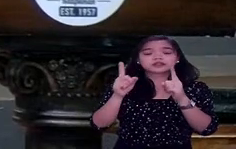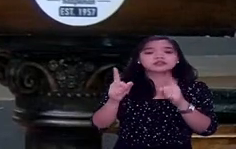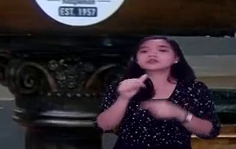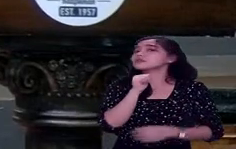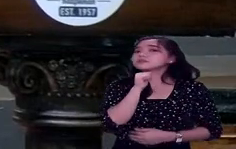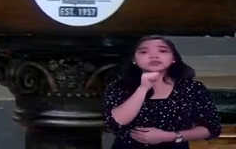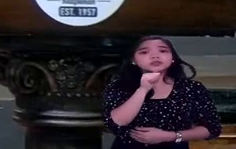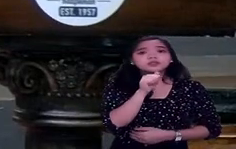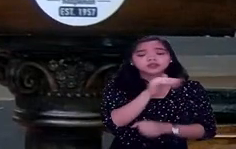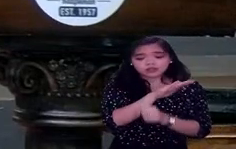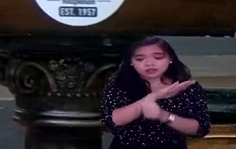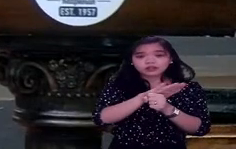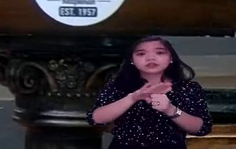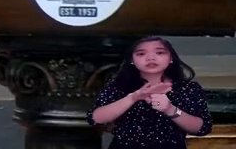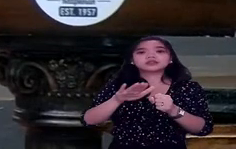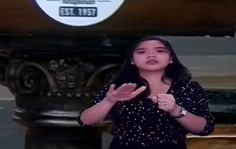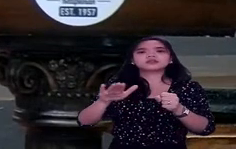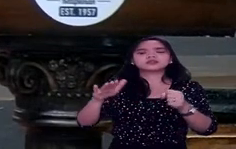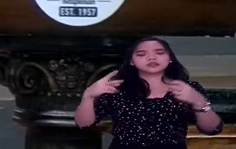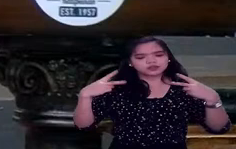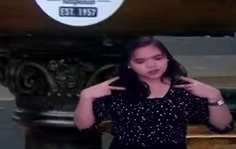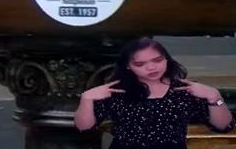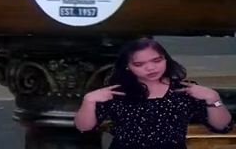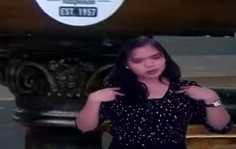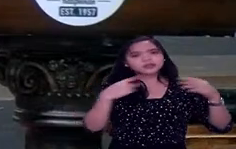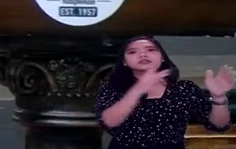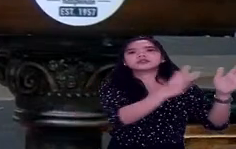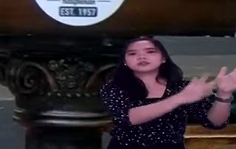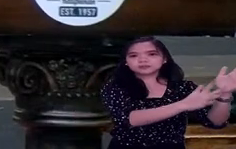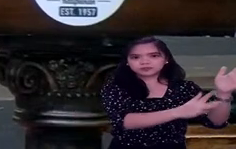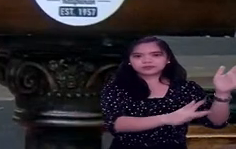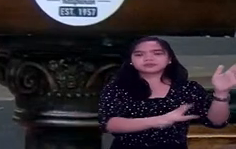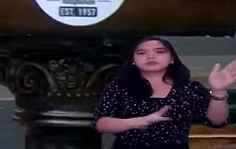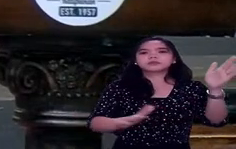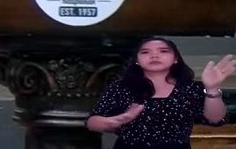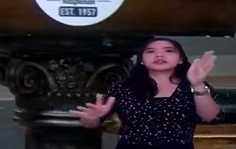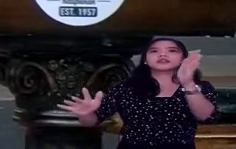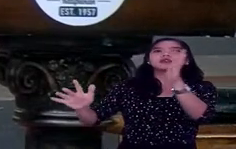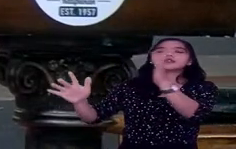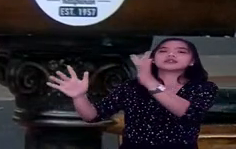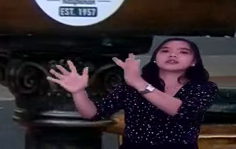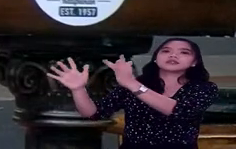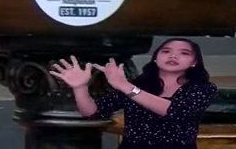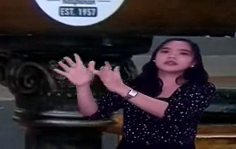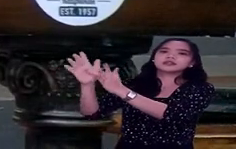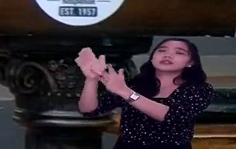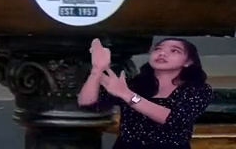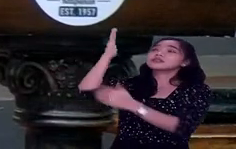When answers aren't enough, there is